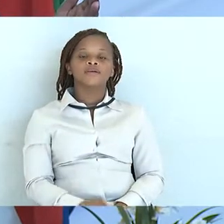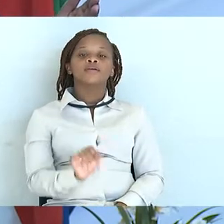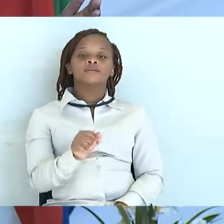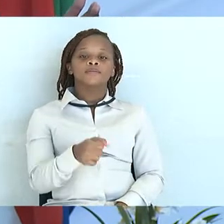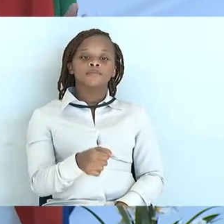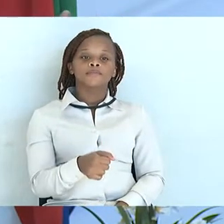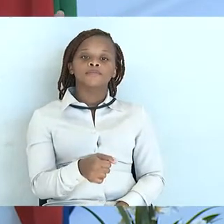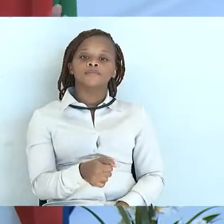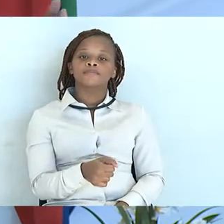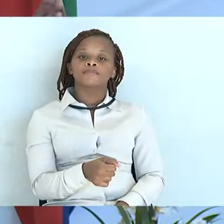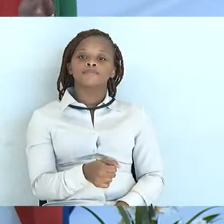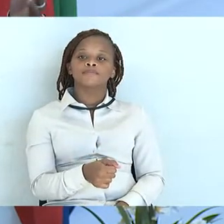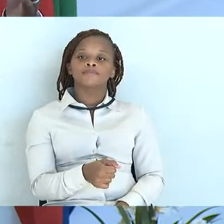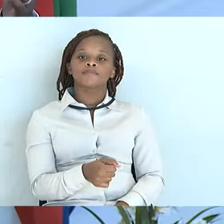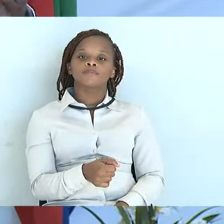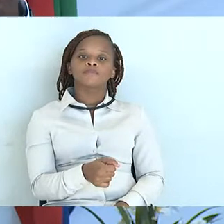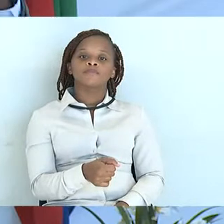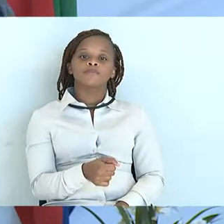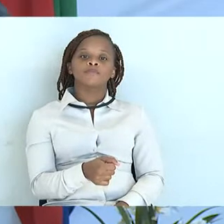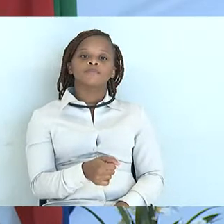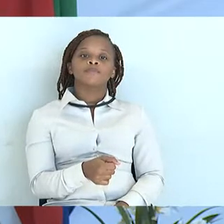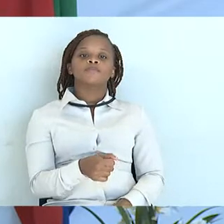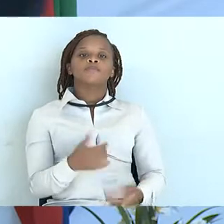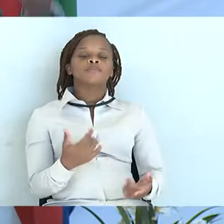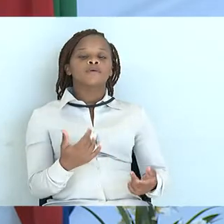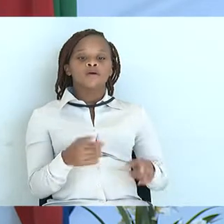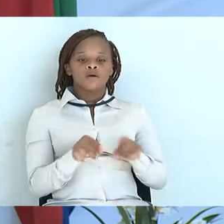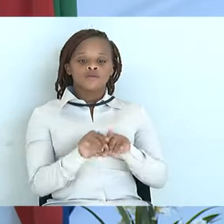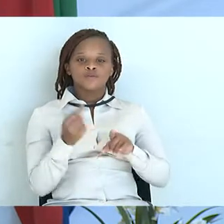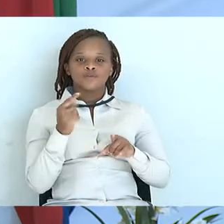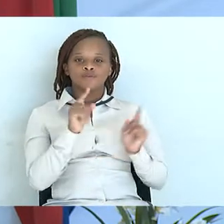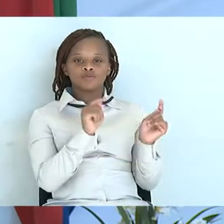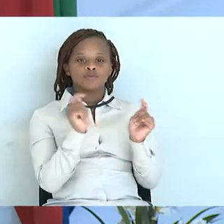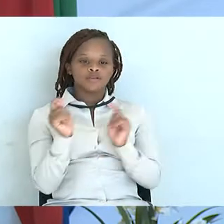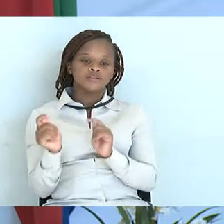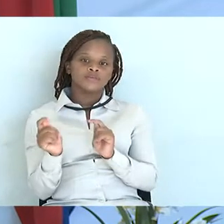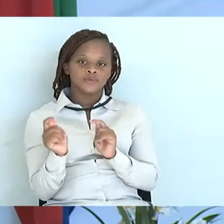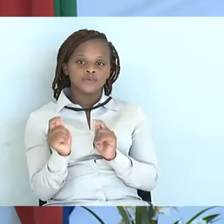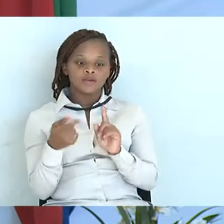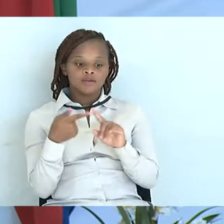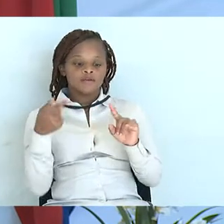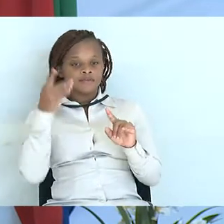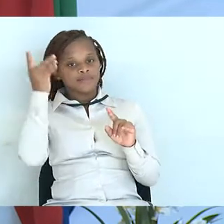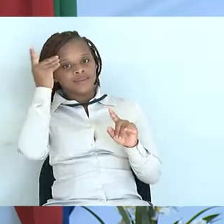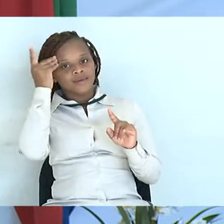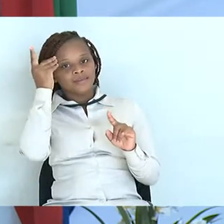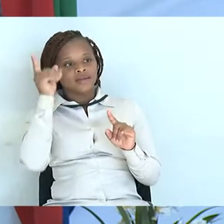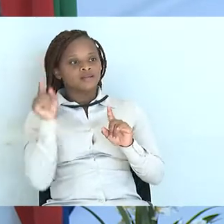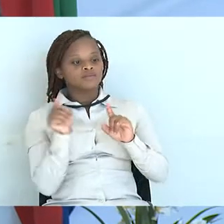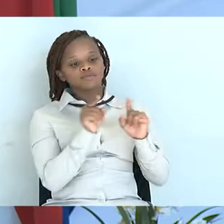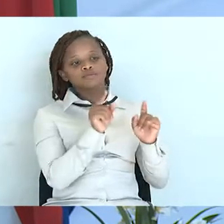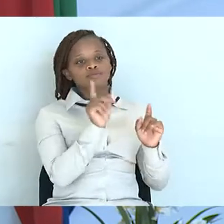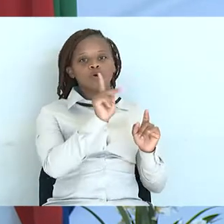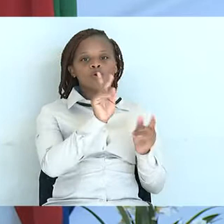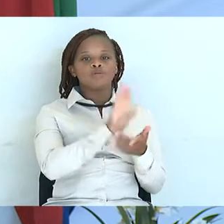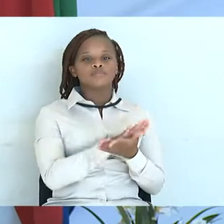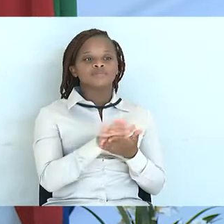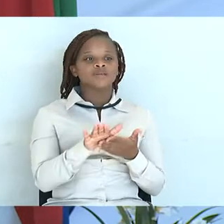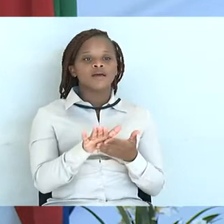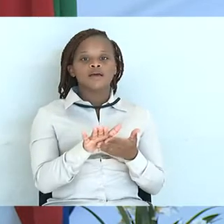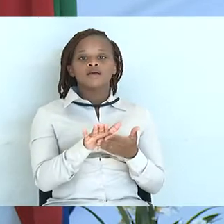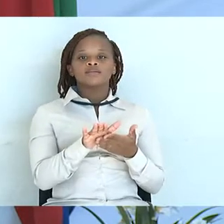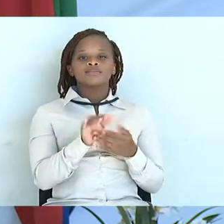you move from East London to Durban with just no economic activity in between. If there is a very